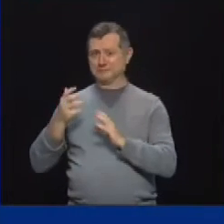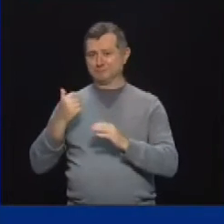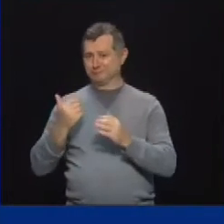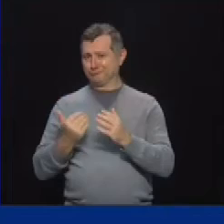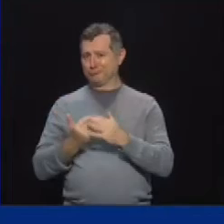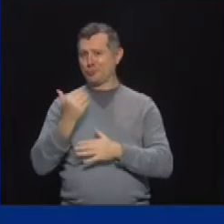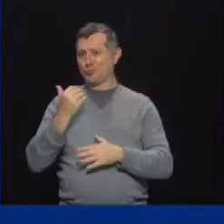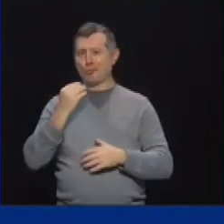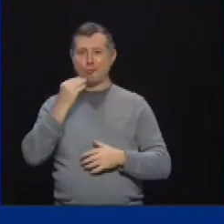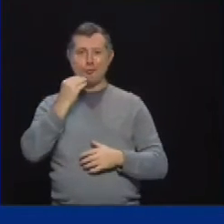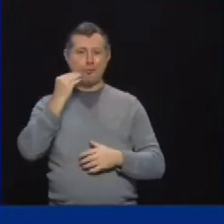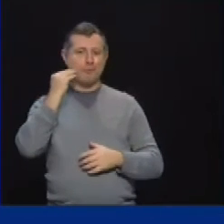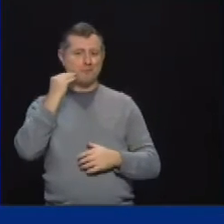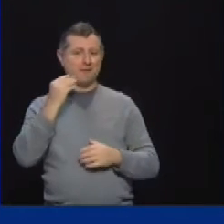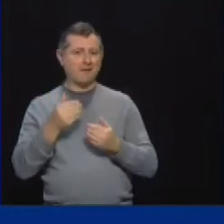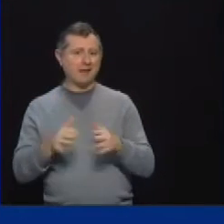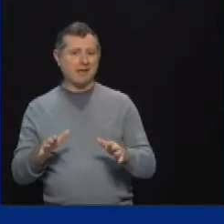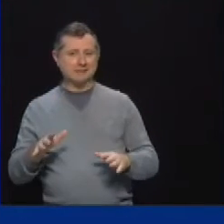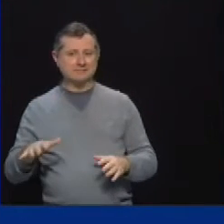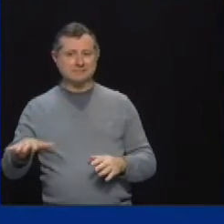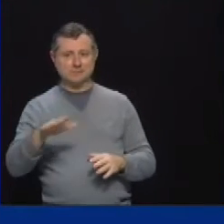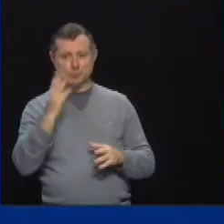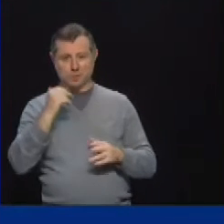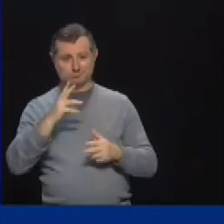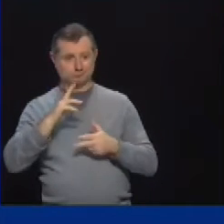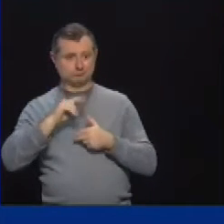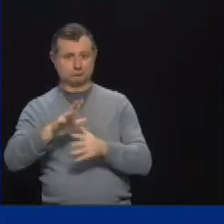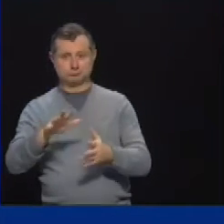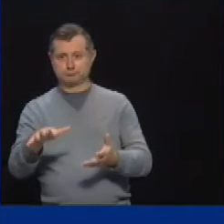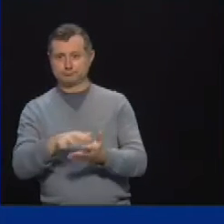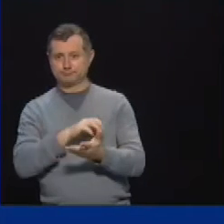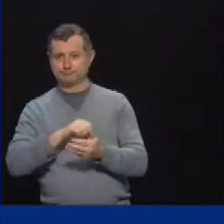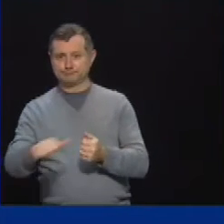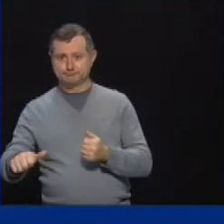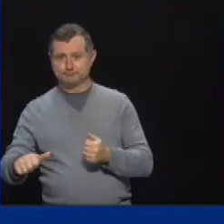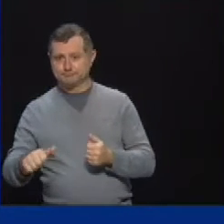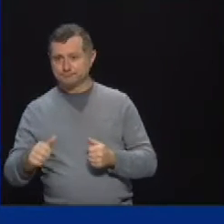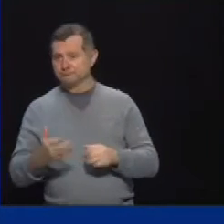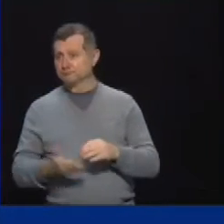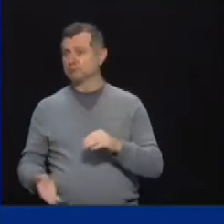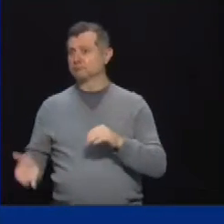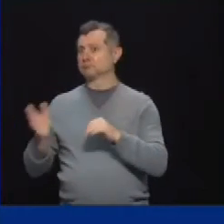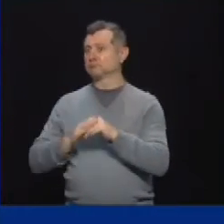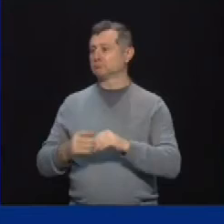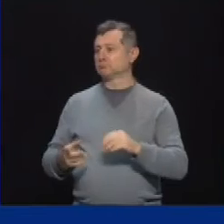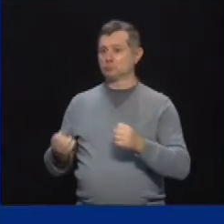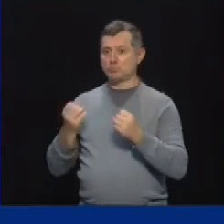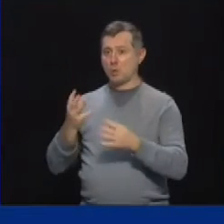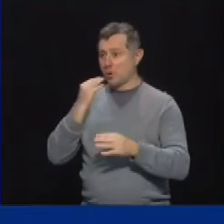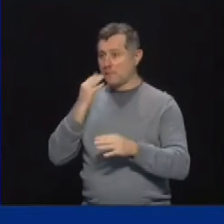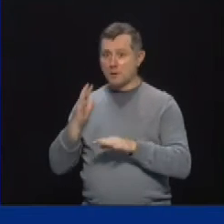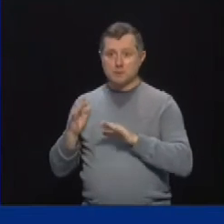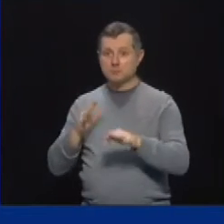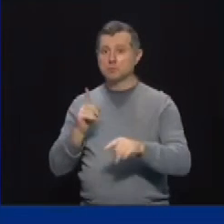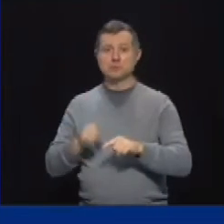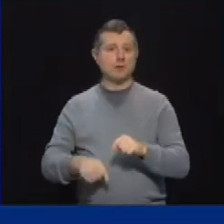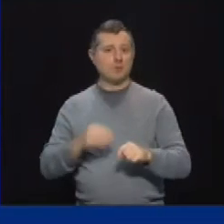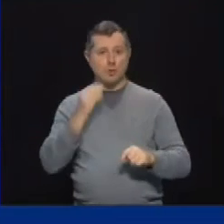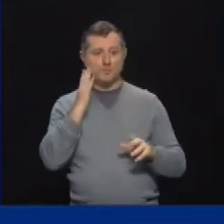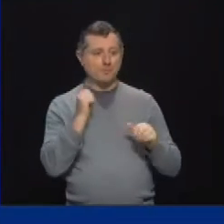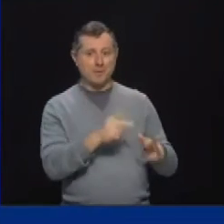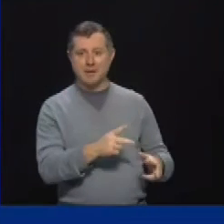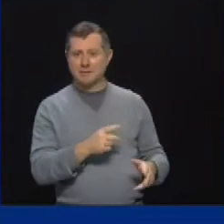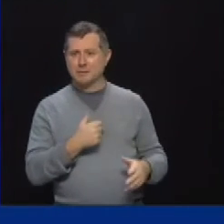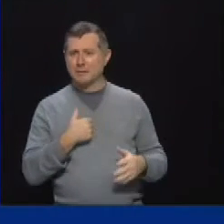the hurricane we all experienced, so it adds to the ranks. There are a number of people who will not be able to go back to their homes, and I don't want them to be